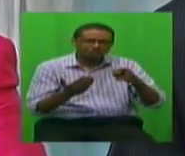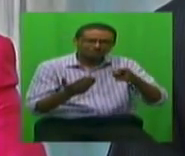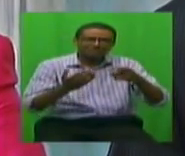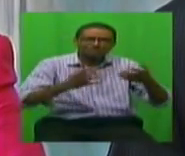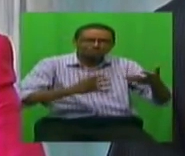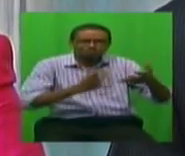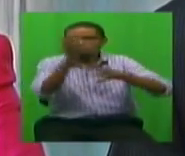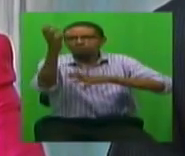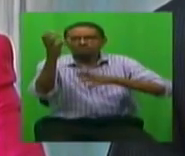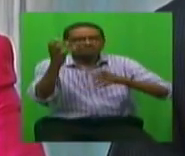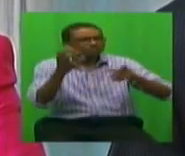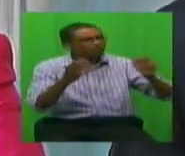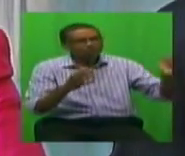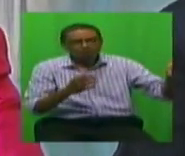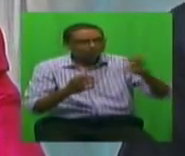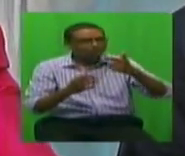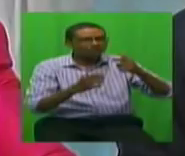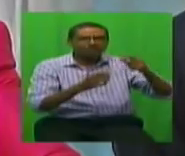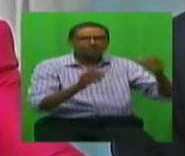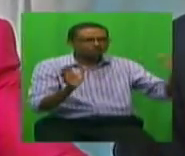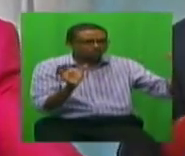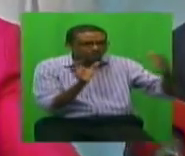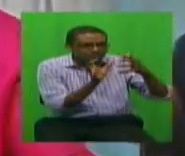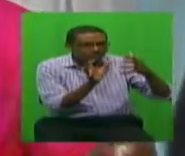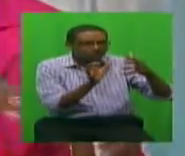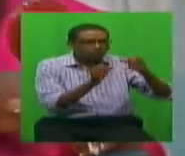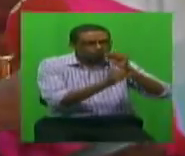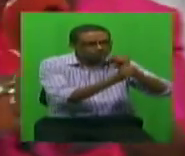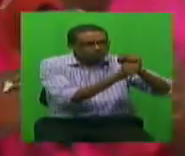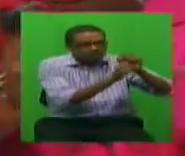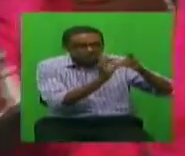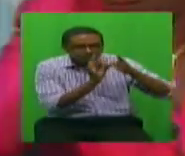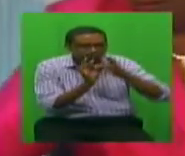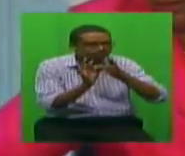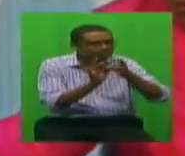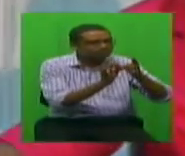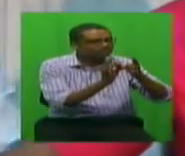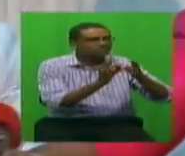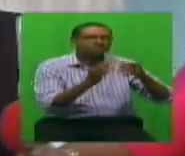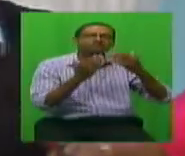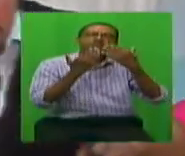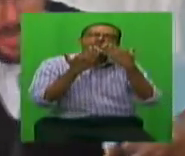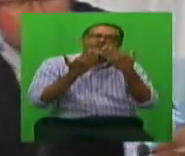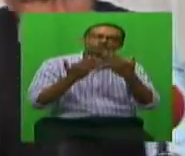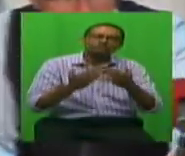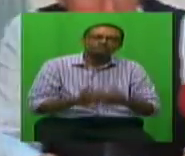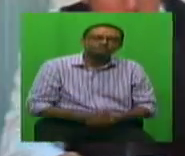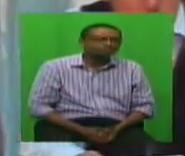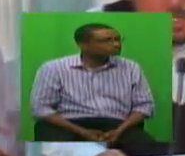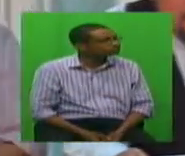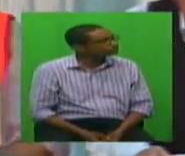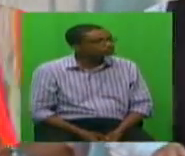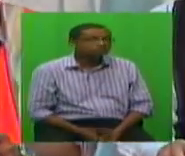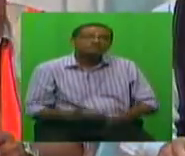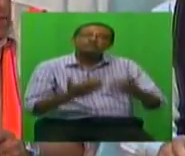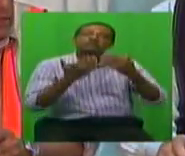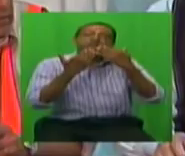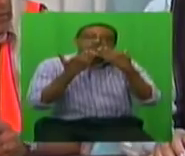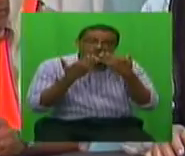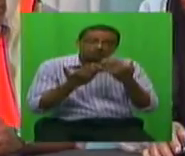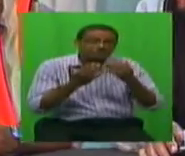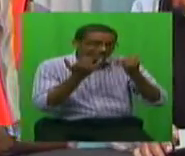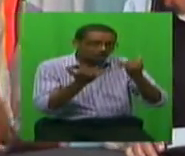of all. Thank you very much. Thank you. Thank you very much. I'm going to ask the Minister of Social